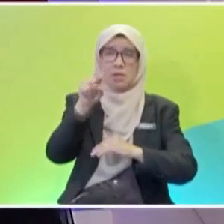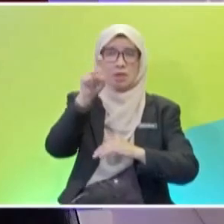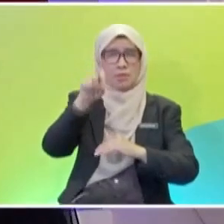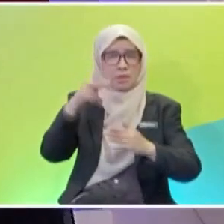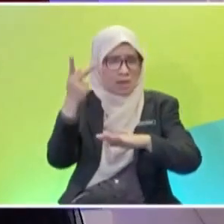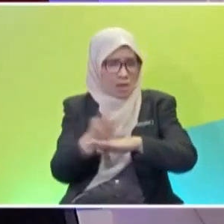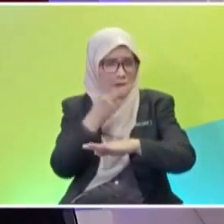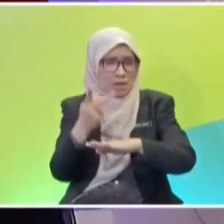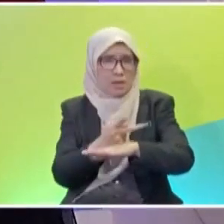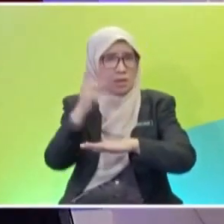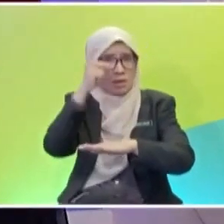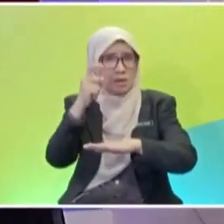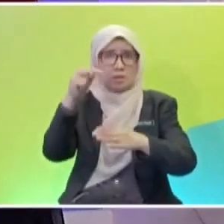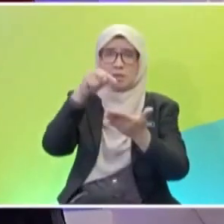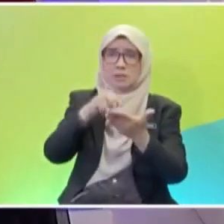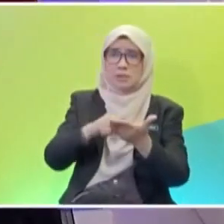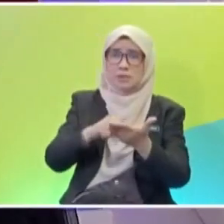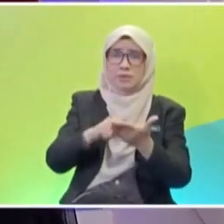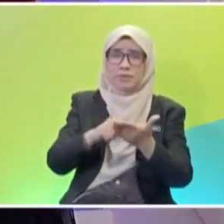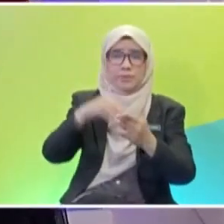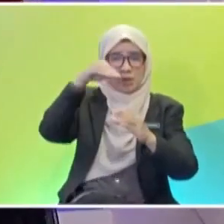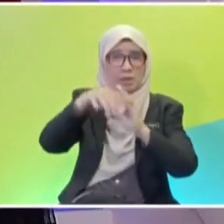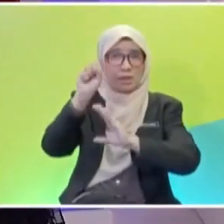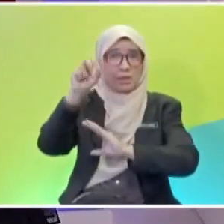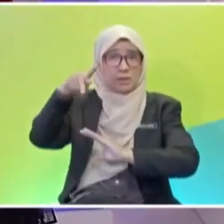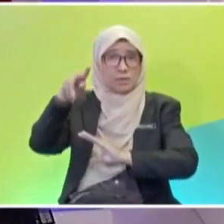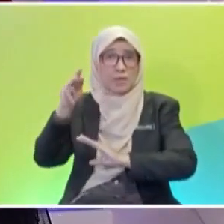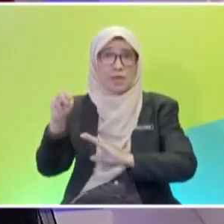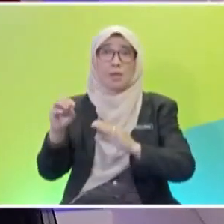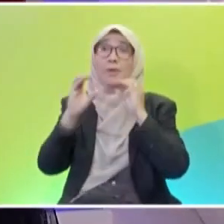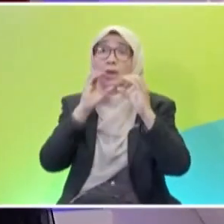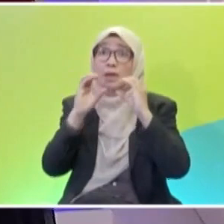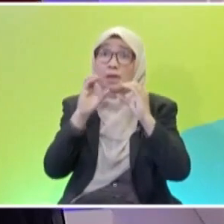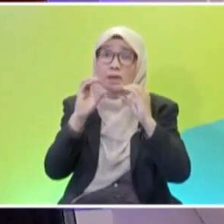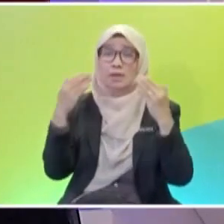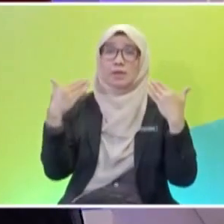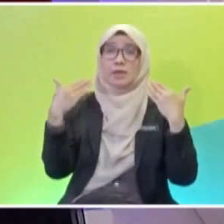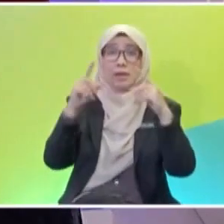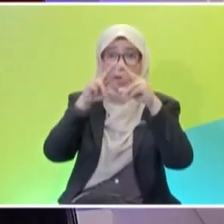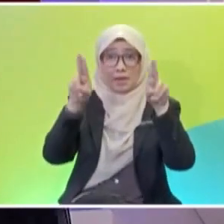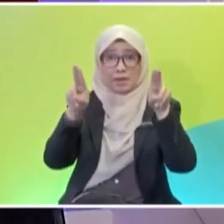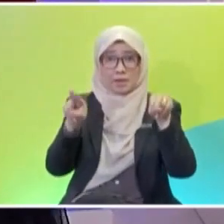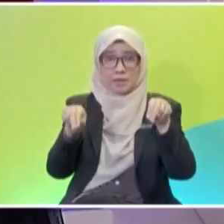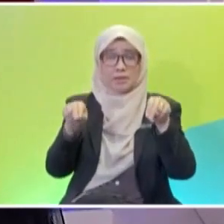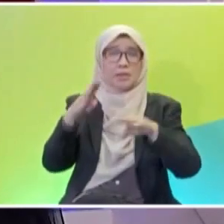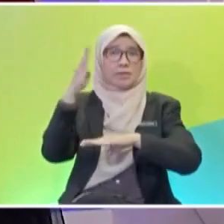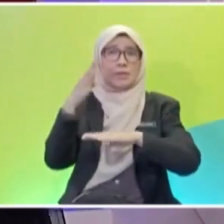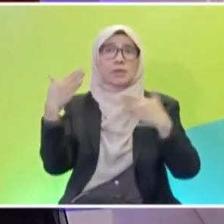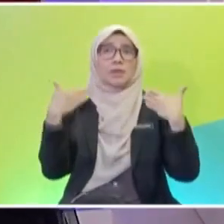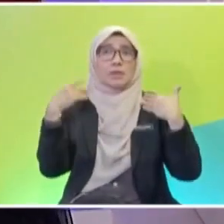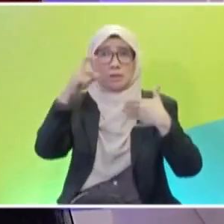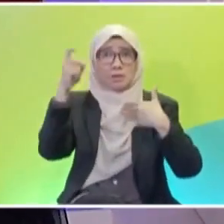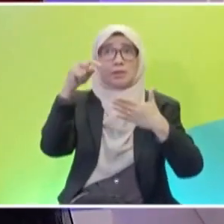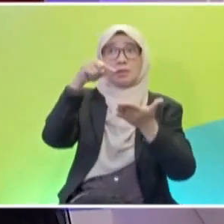practice these kinds of questions because in the SPM speaking examination, you will be asked questions where you